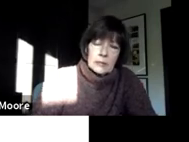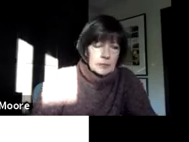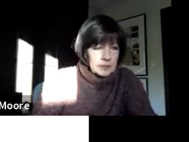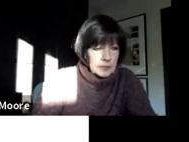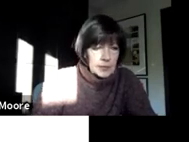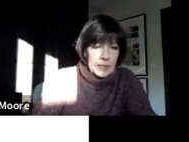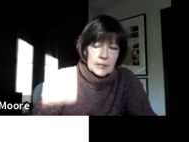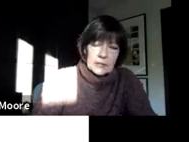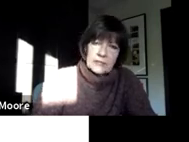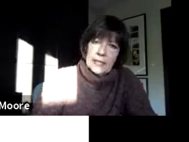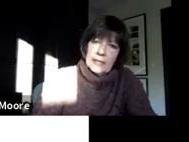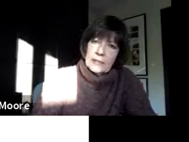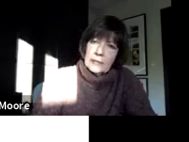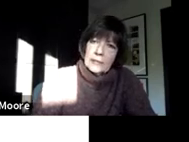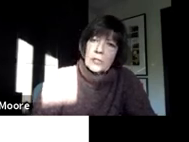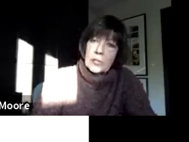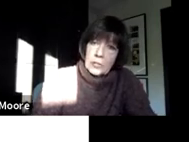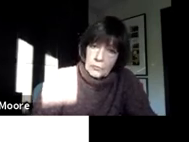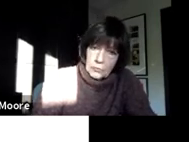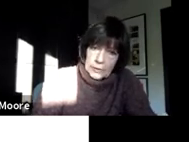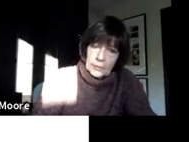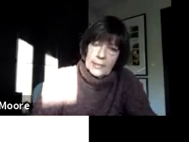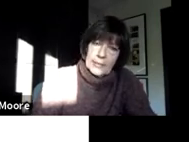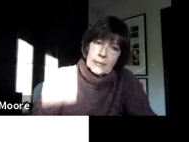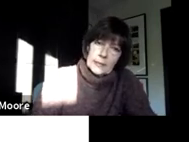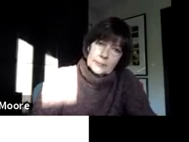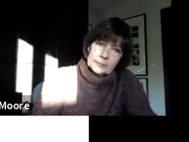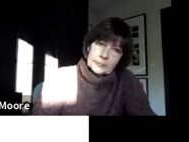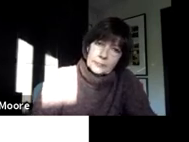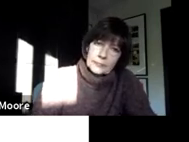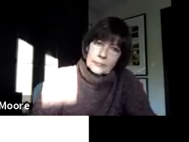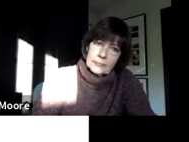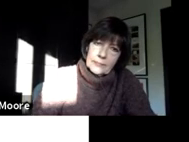messages, very matter of fact, just wear your mask.